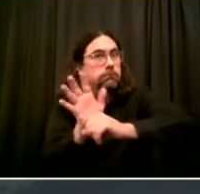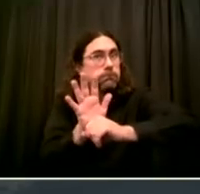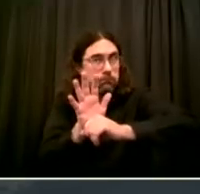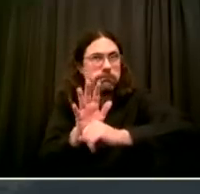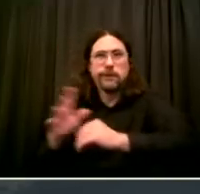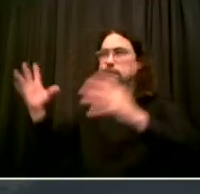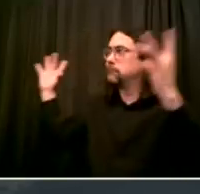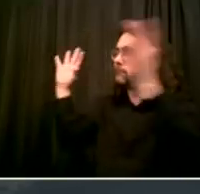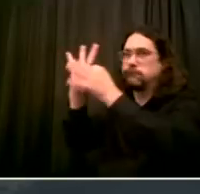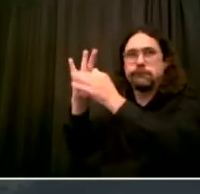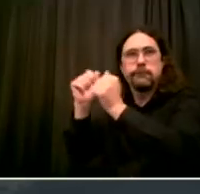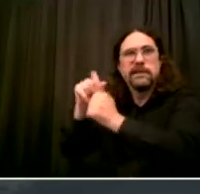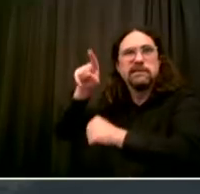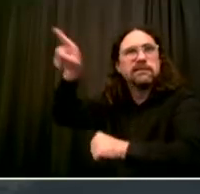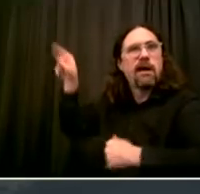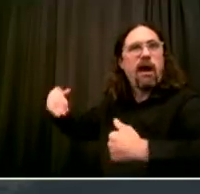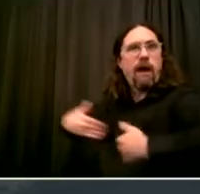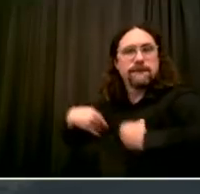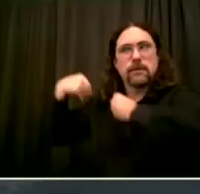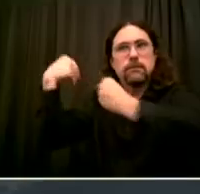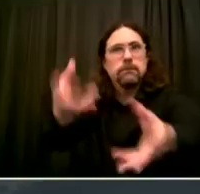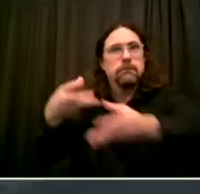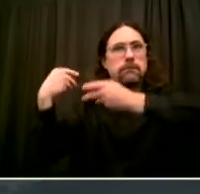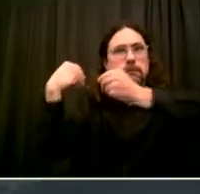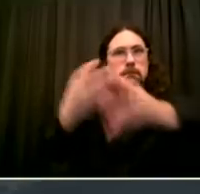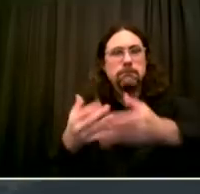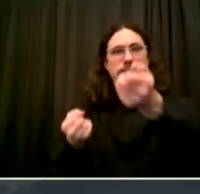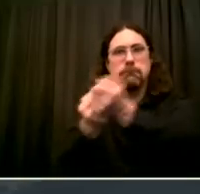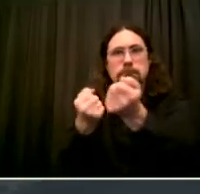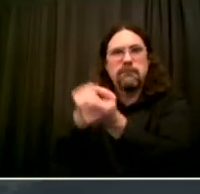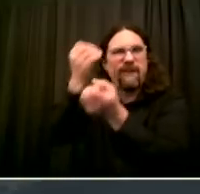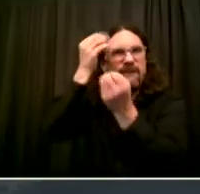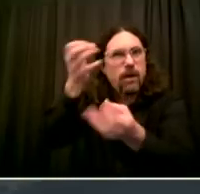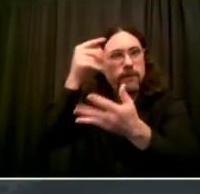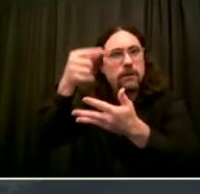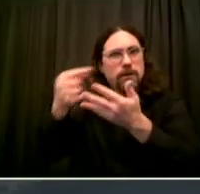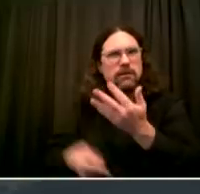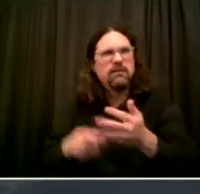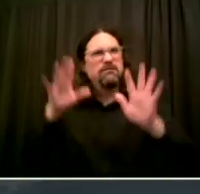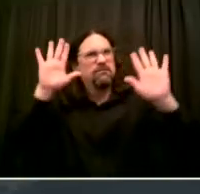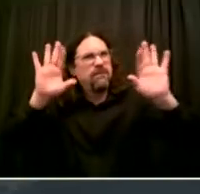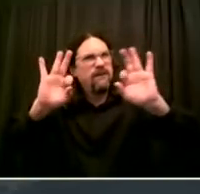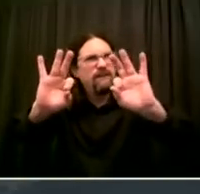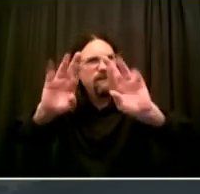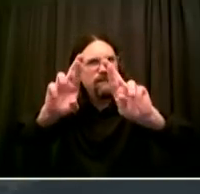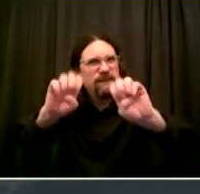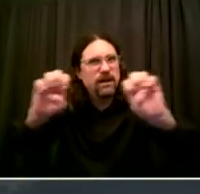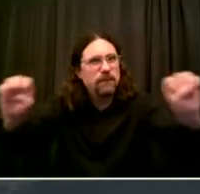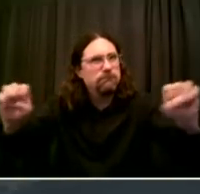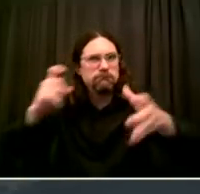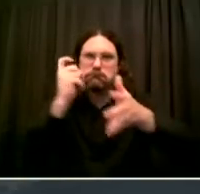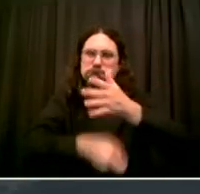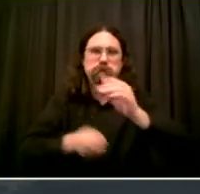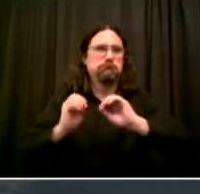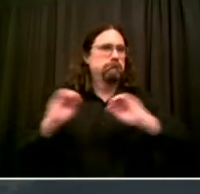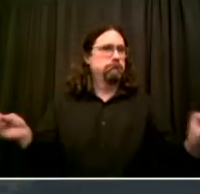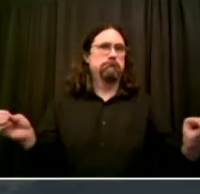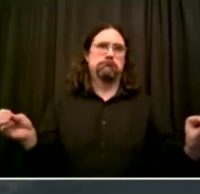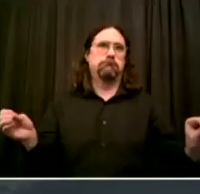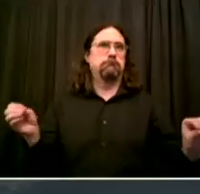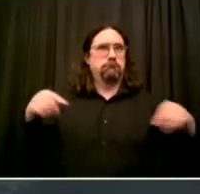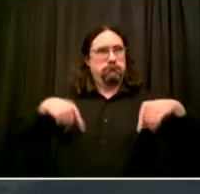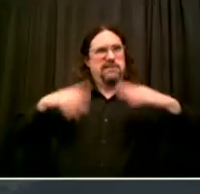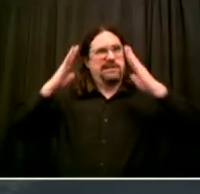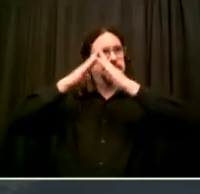need to separate from people at home, but you need that support, the last thing you should have to worry about is how am I going to pay for it in the middle of the biggest